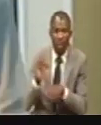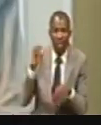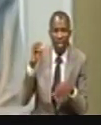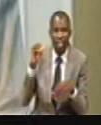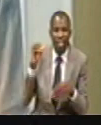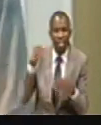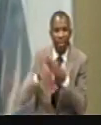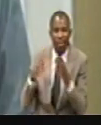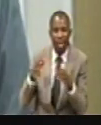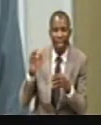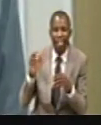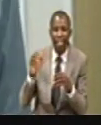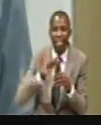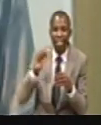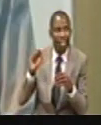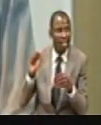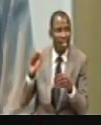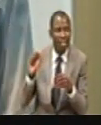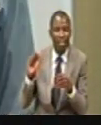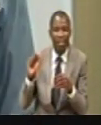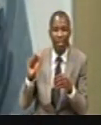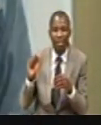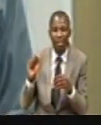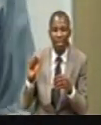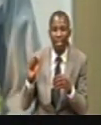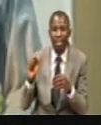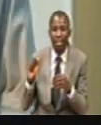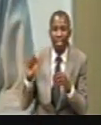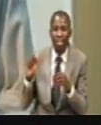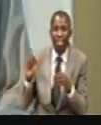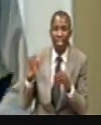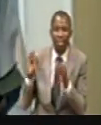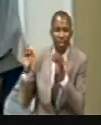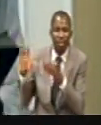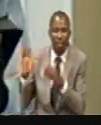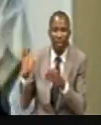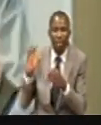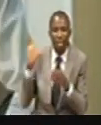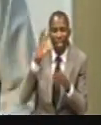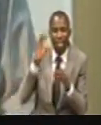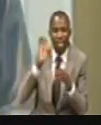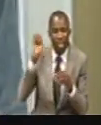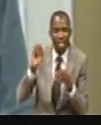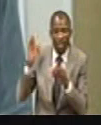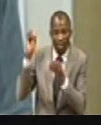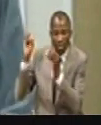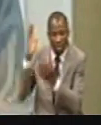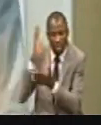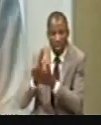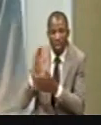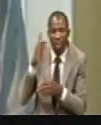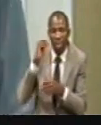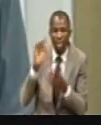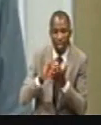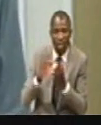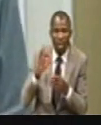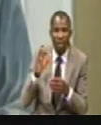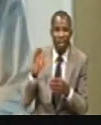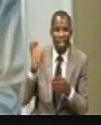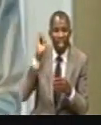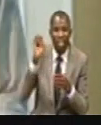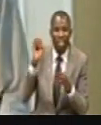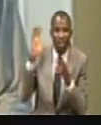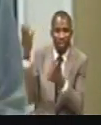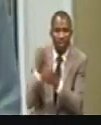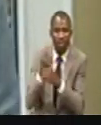multinational national oil company. When I found out, I quickly dropped that boot and stopped using it.